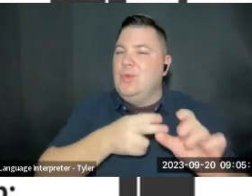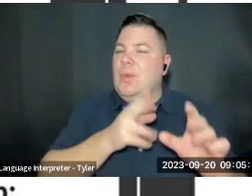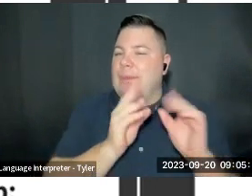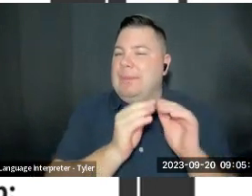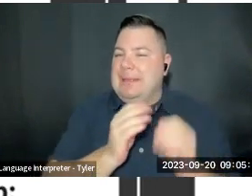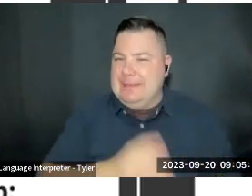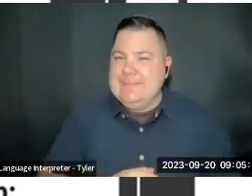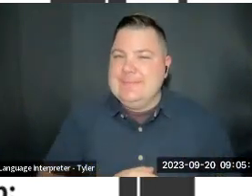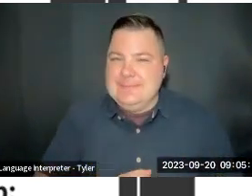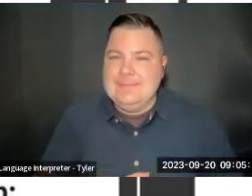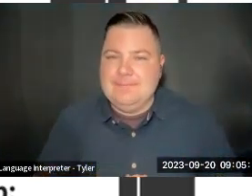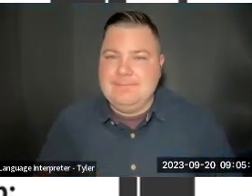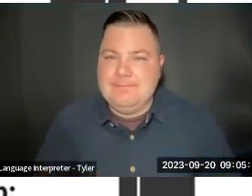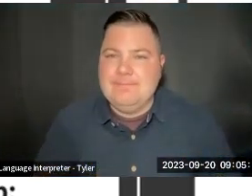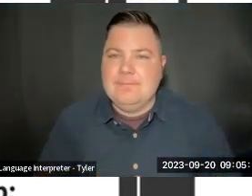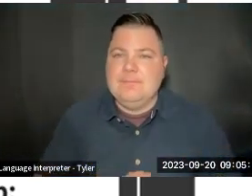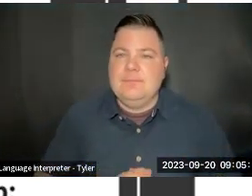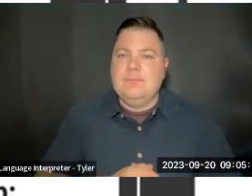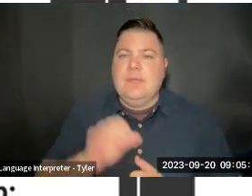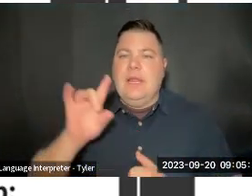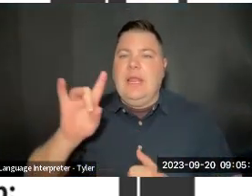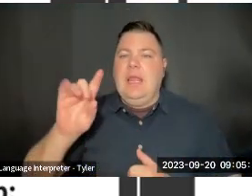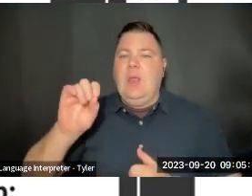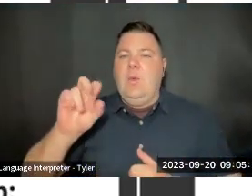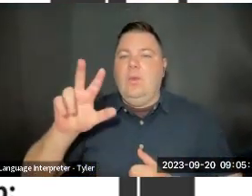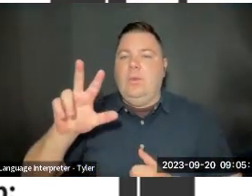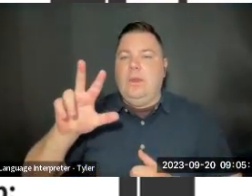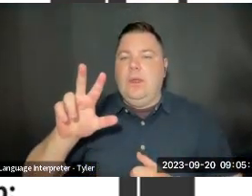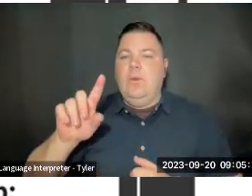event. Again, that code is